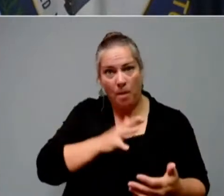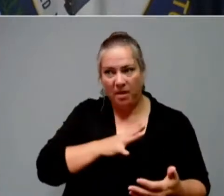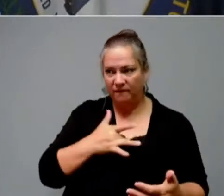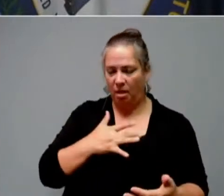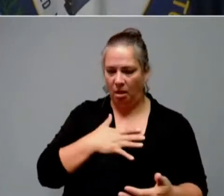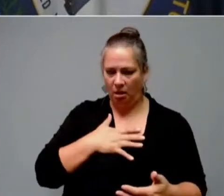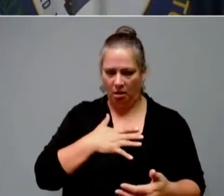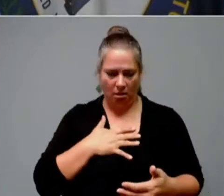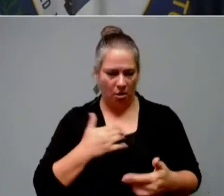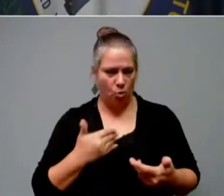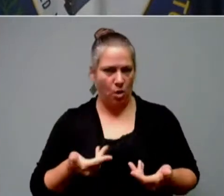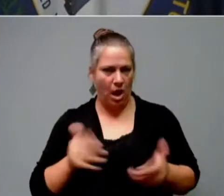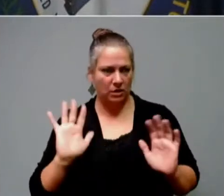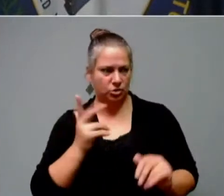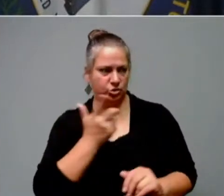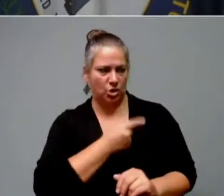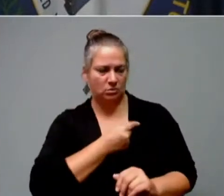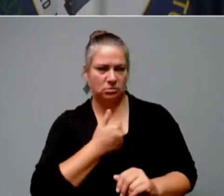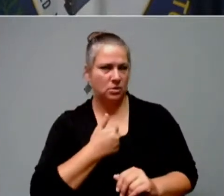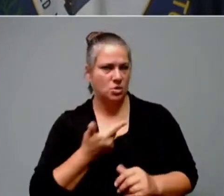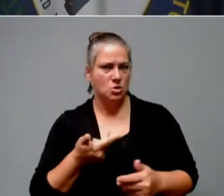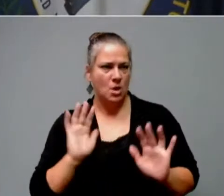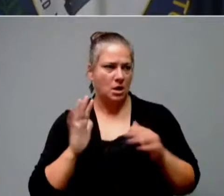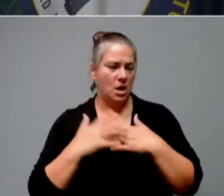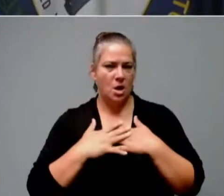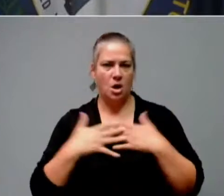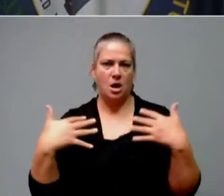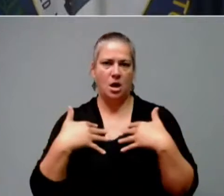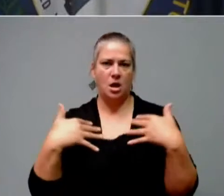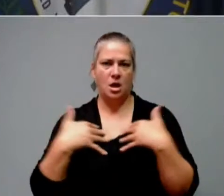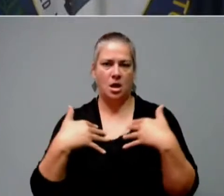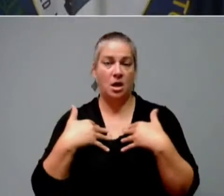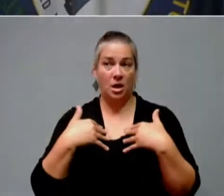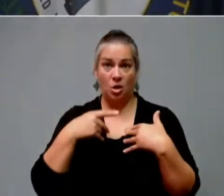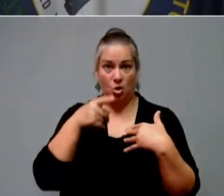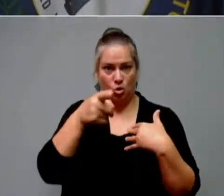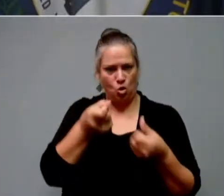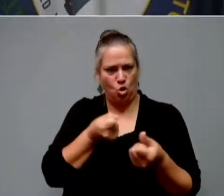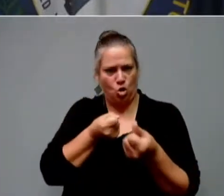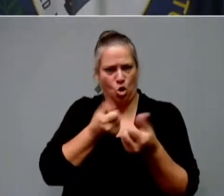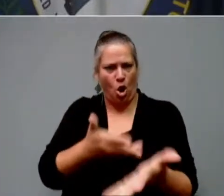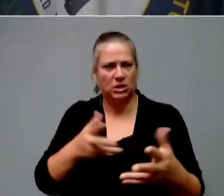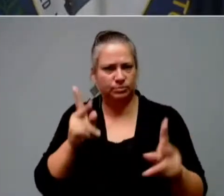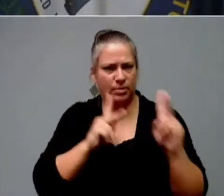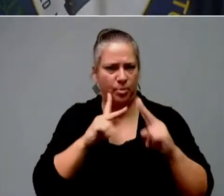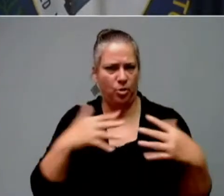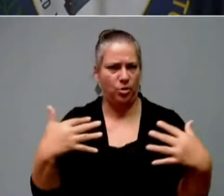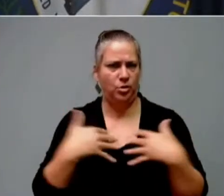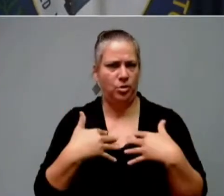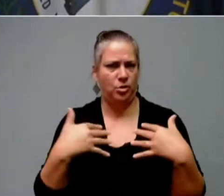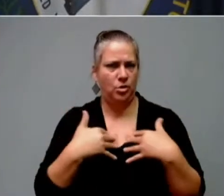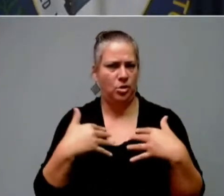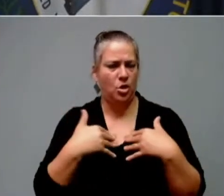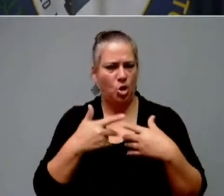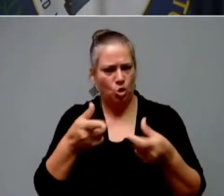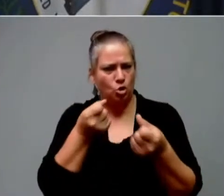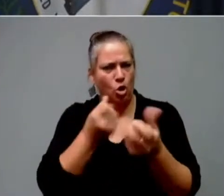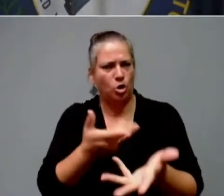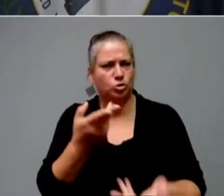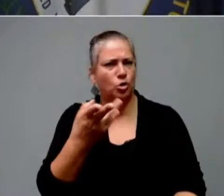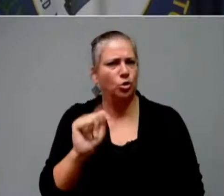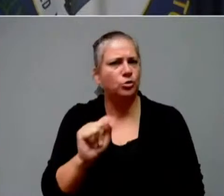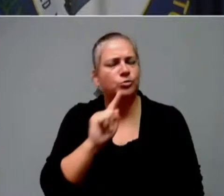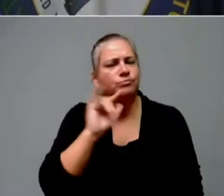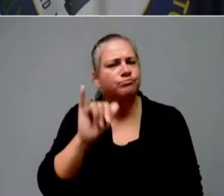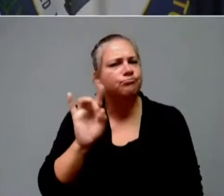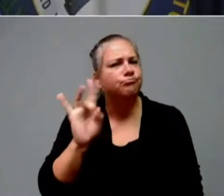vaccine, those who are propagating that falsehood are hurting people. And it is horrible that that is being done. So please, there